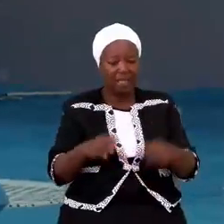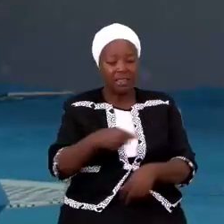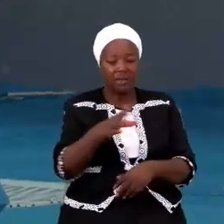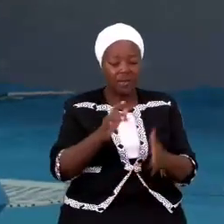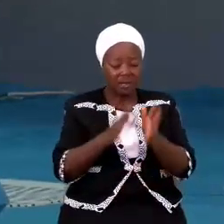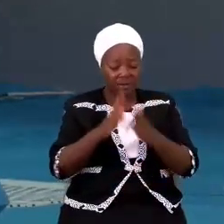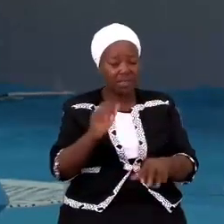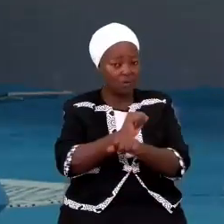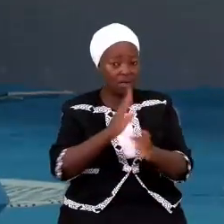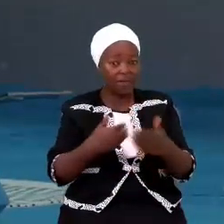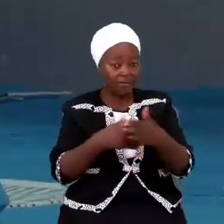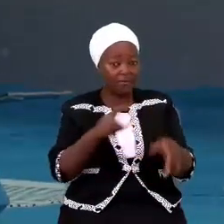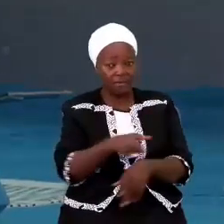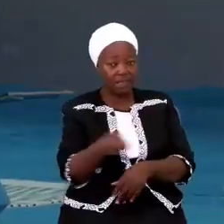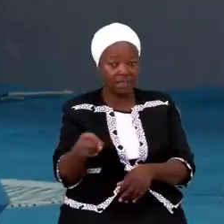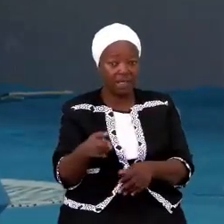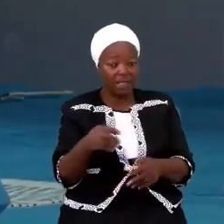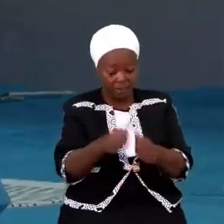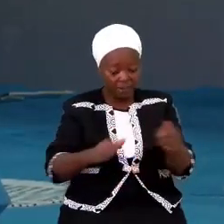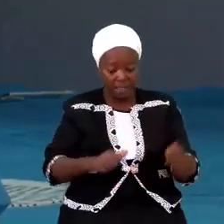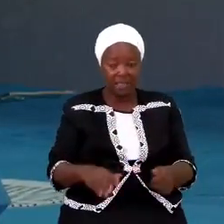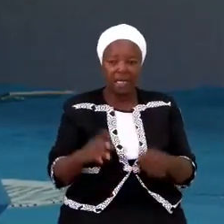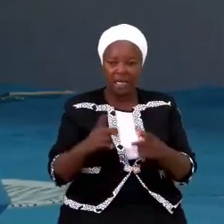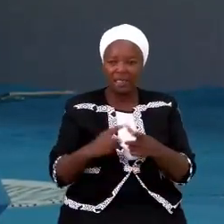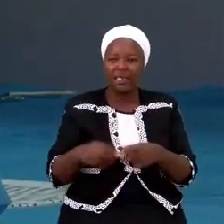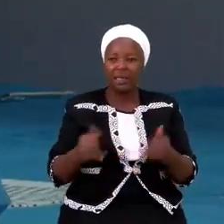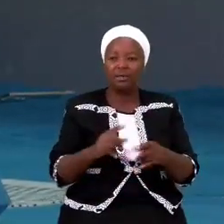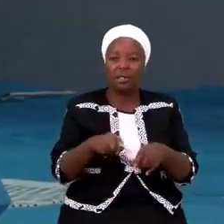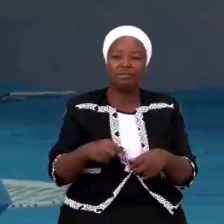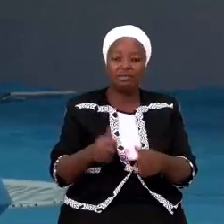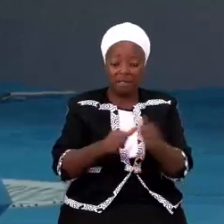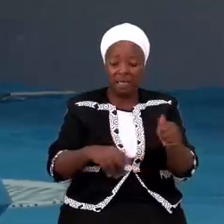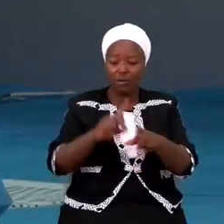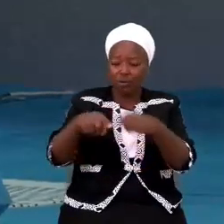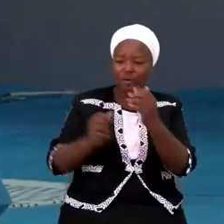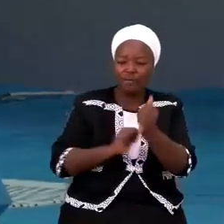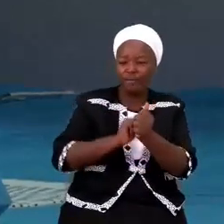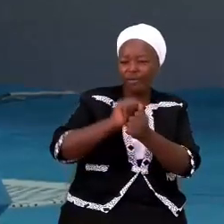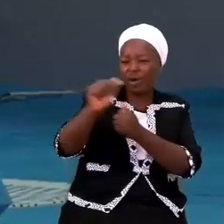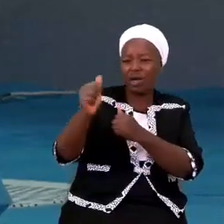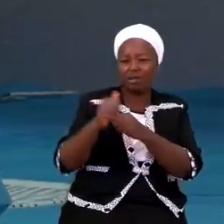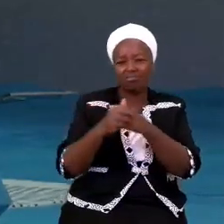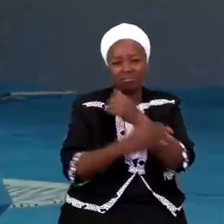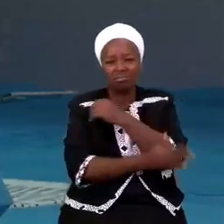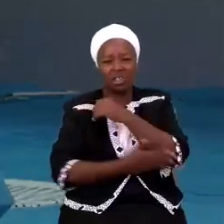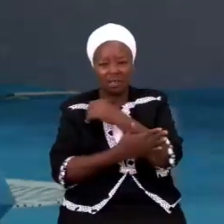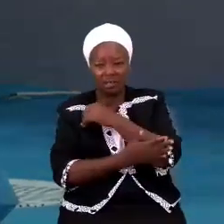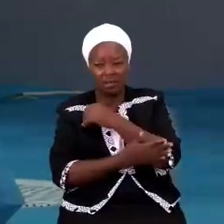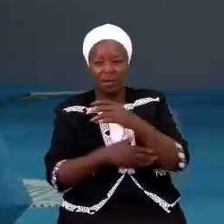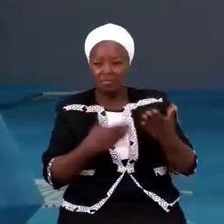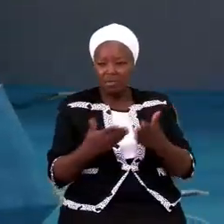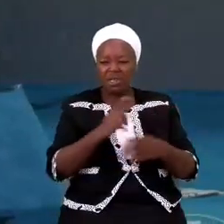second woman, second wife. Maybe they divorce their wives. Maybe they went into fraudulent business. Maybe they go